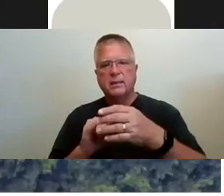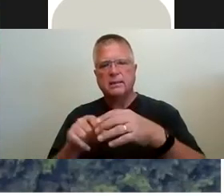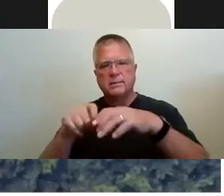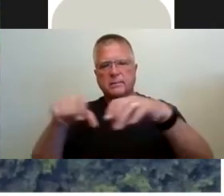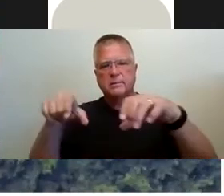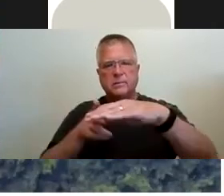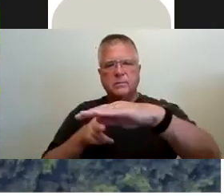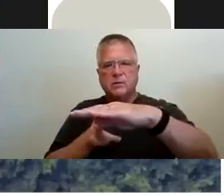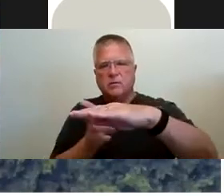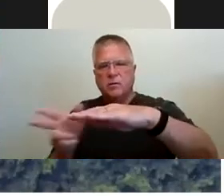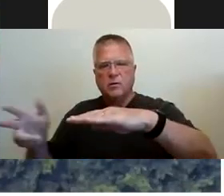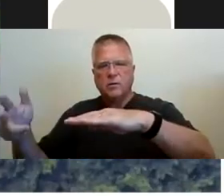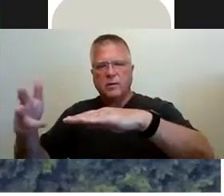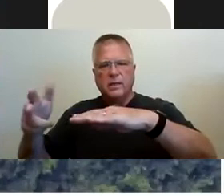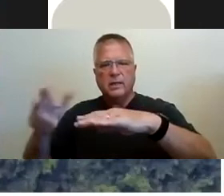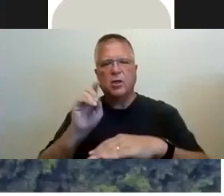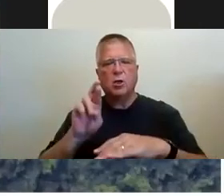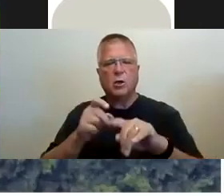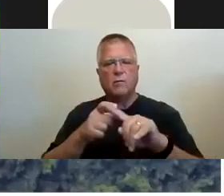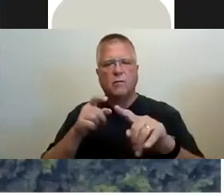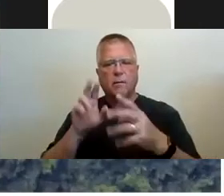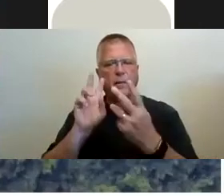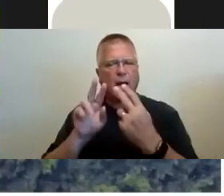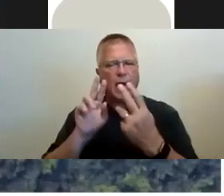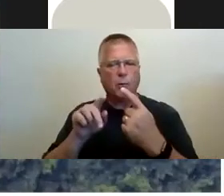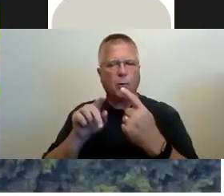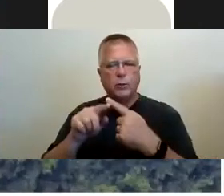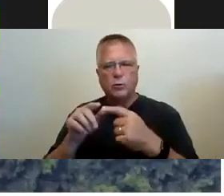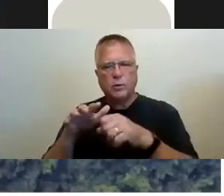neighborhood from the highway, how that would work.